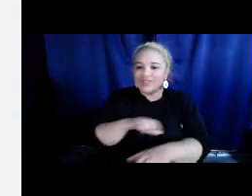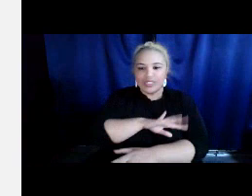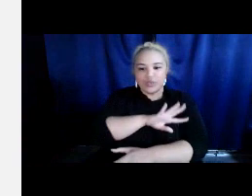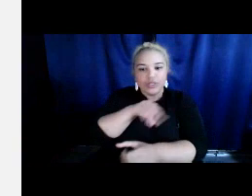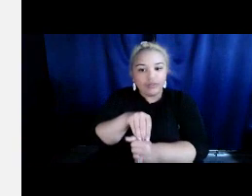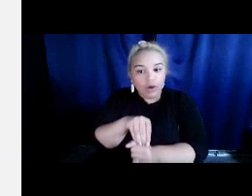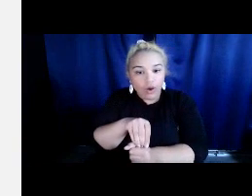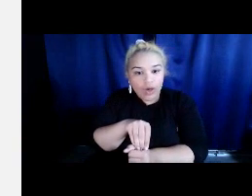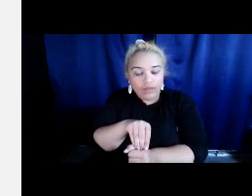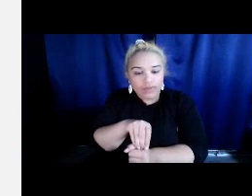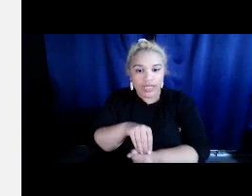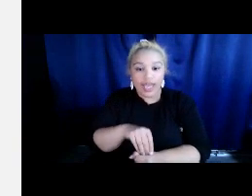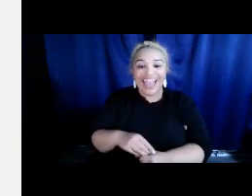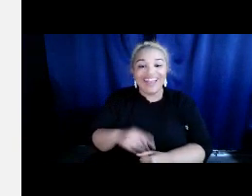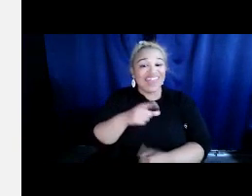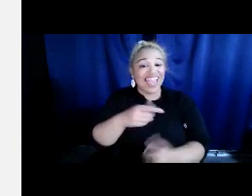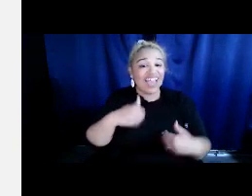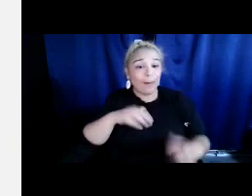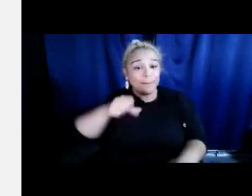giraffe feeding and more.